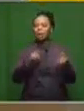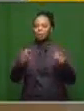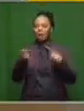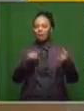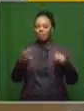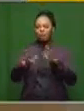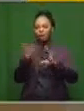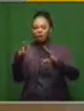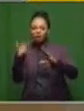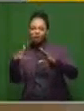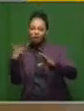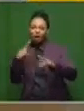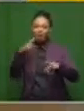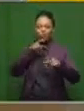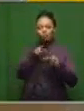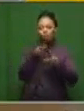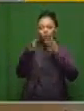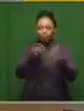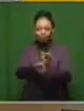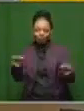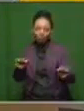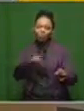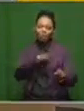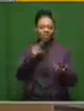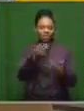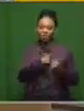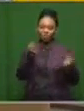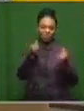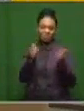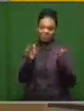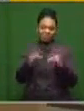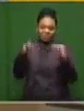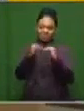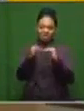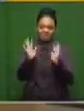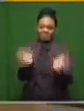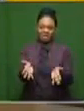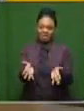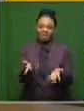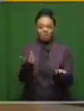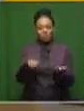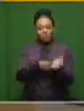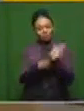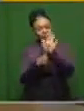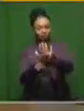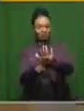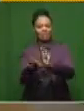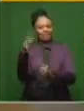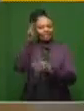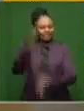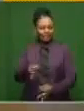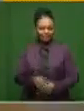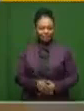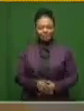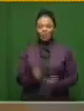comments your views as we said this was an open frank conversation and uh we just putting the information out there so that you can decide we got to